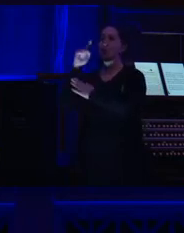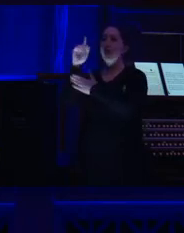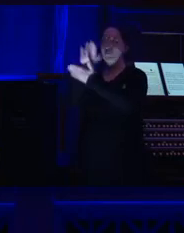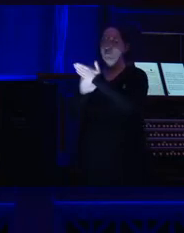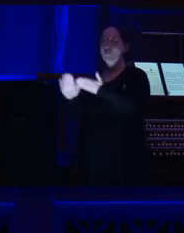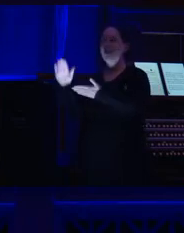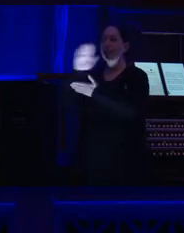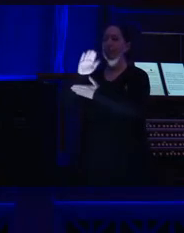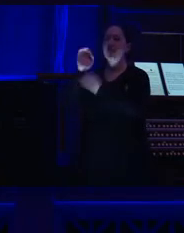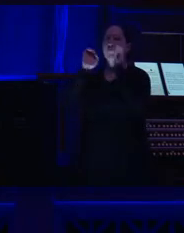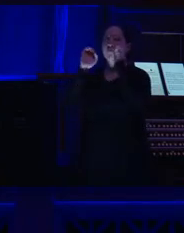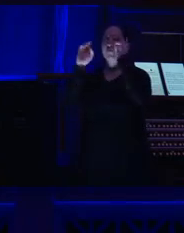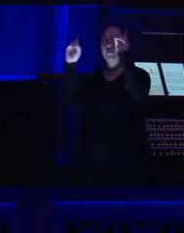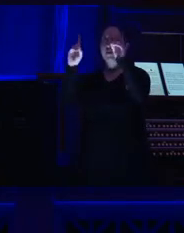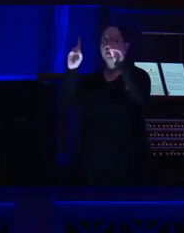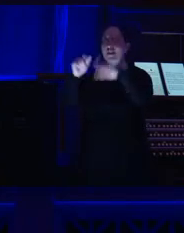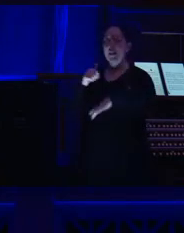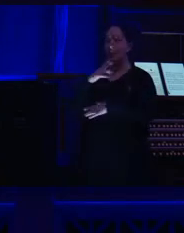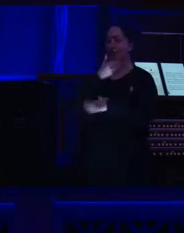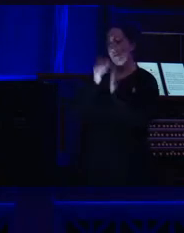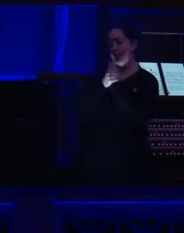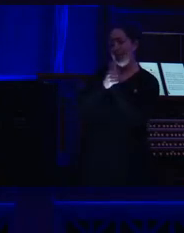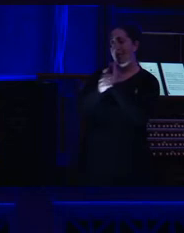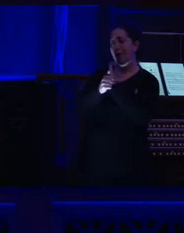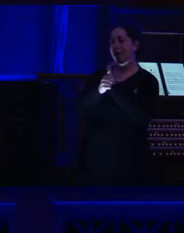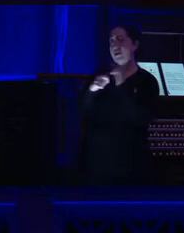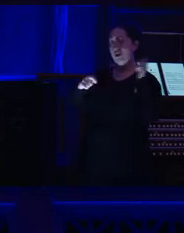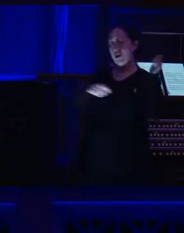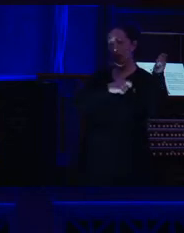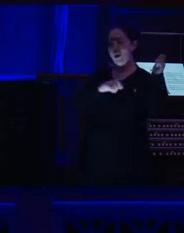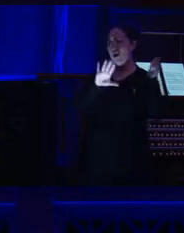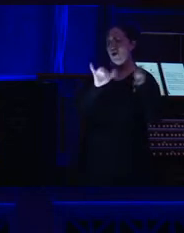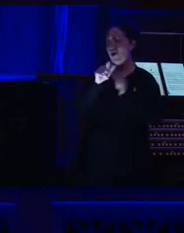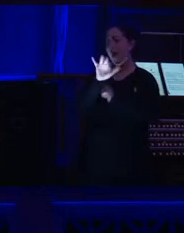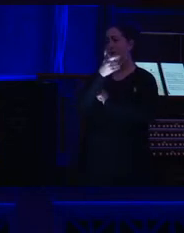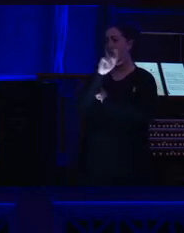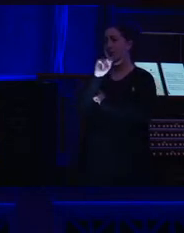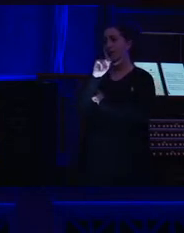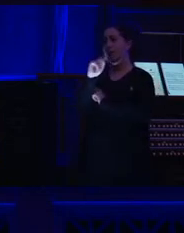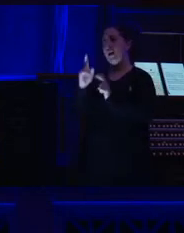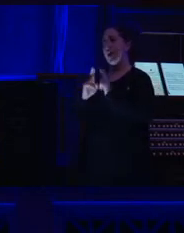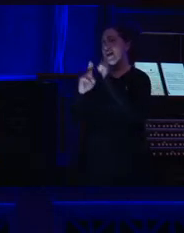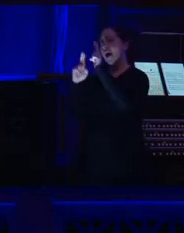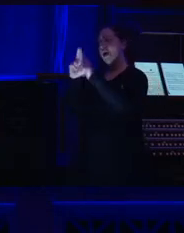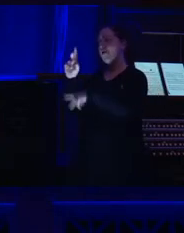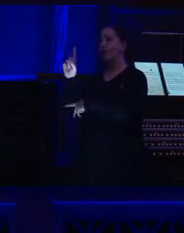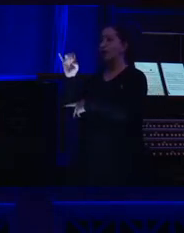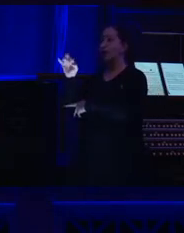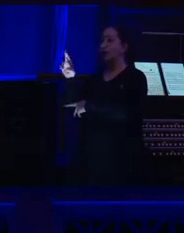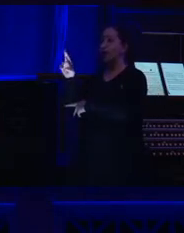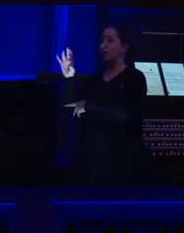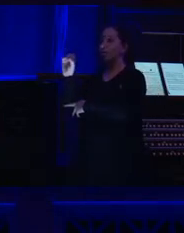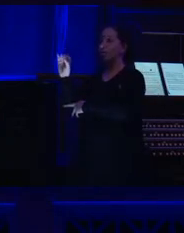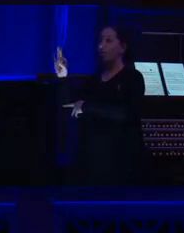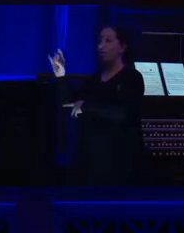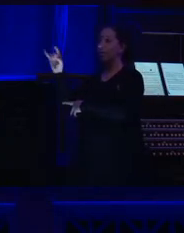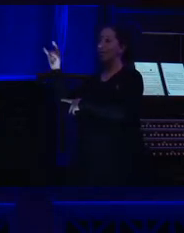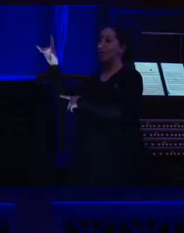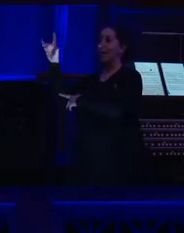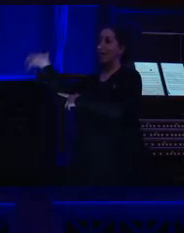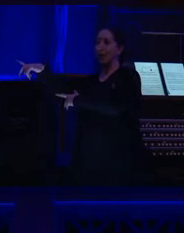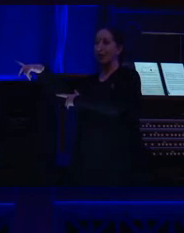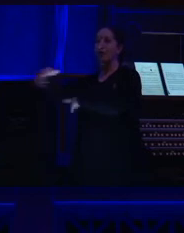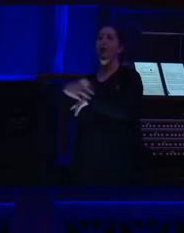education. He's a talented cellist and an honorary Doctor of Divinity. Of